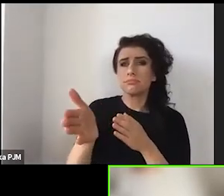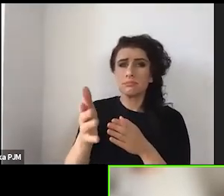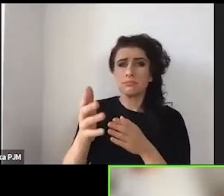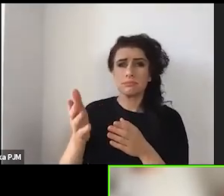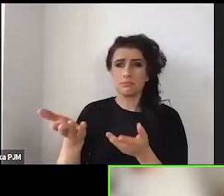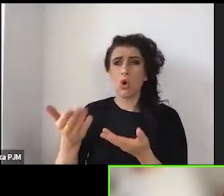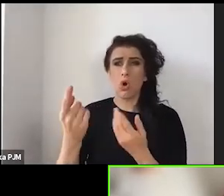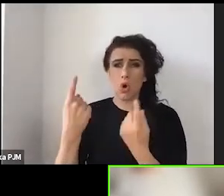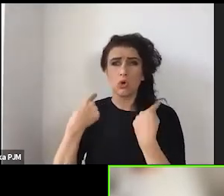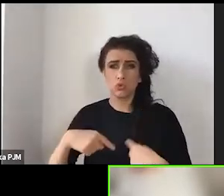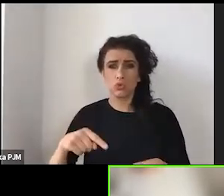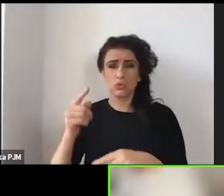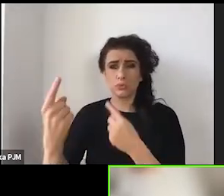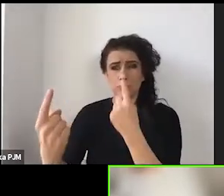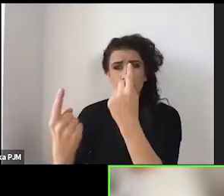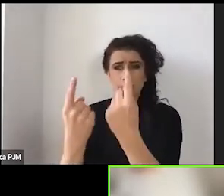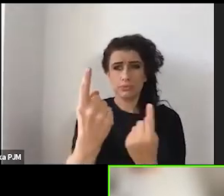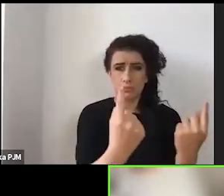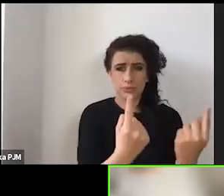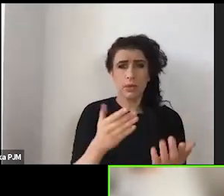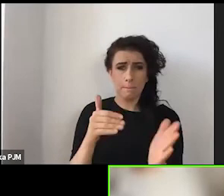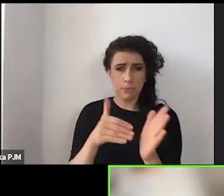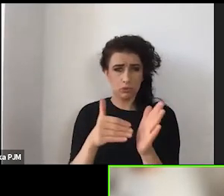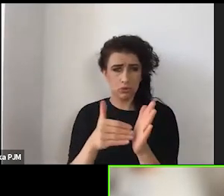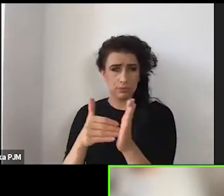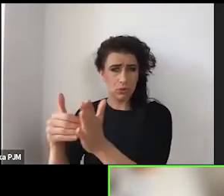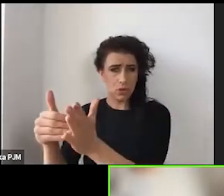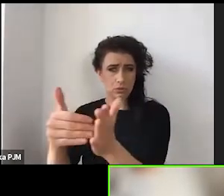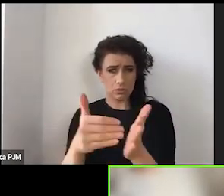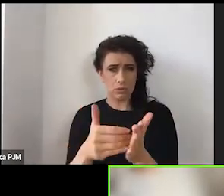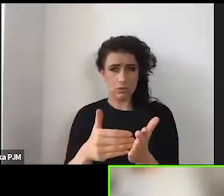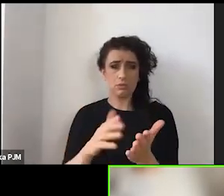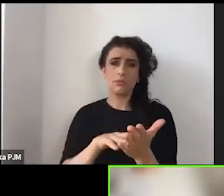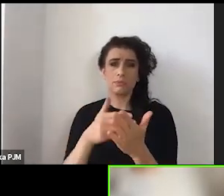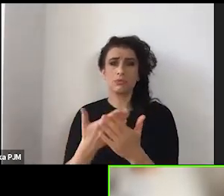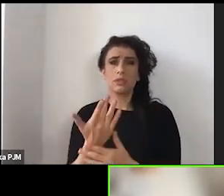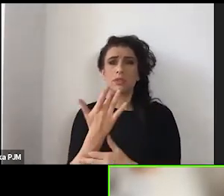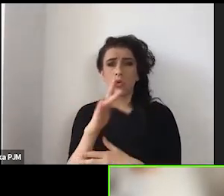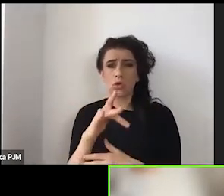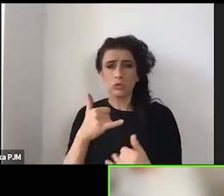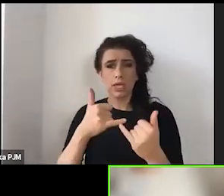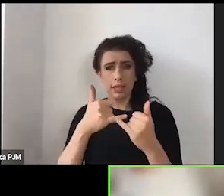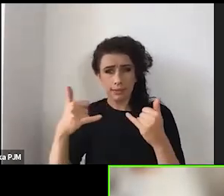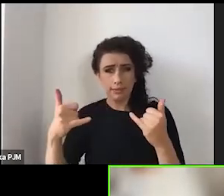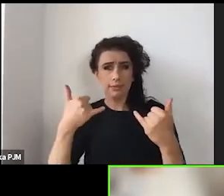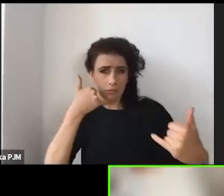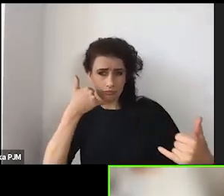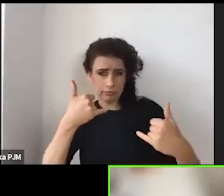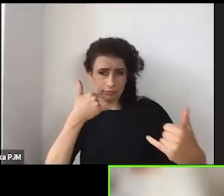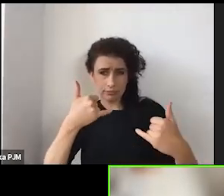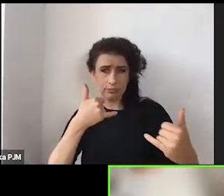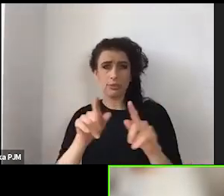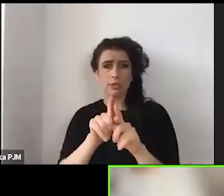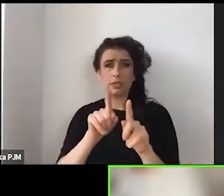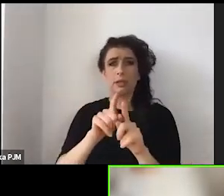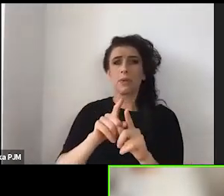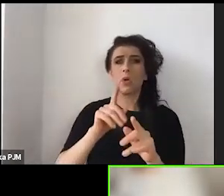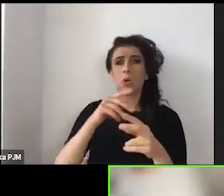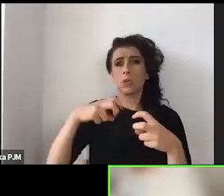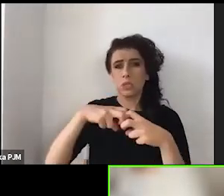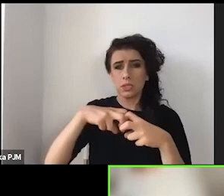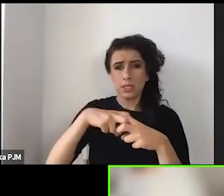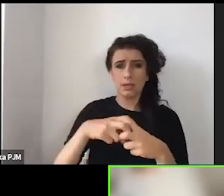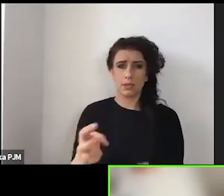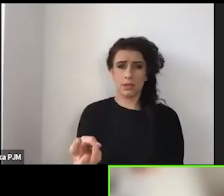to use the internet and how it goes, calling a person from WhatsApp and telling her or him your problem, and hearing